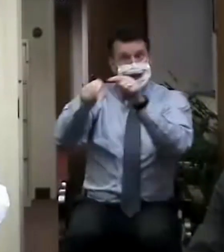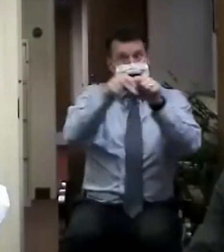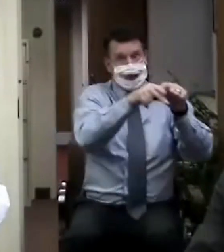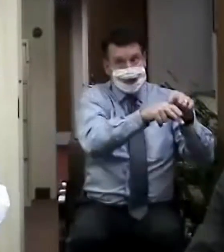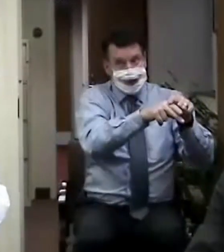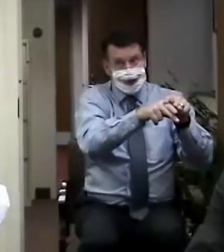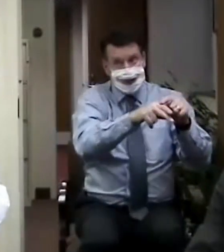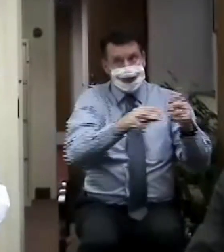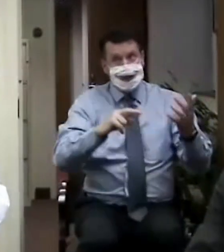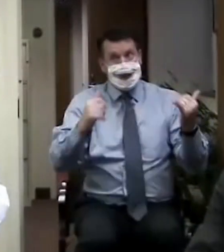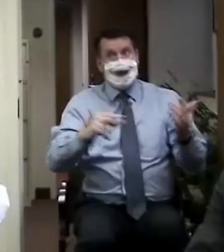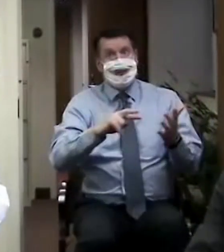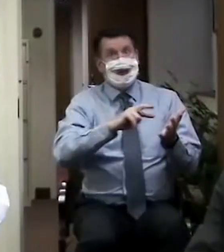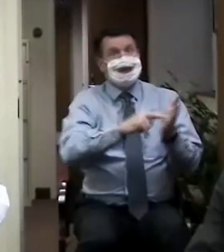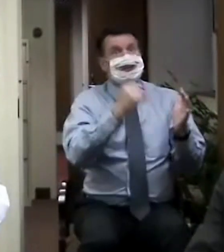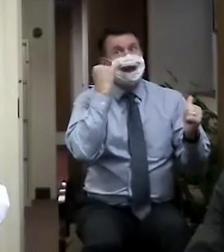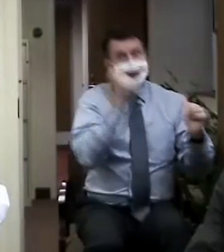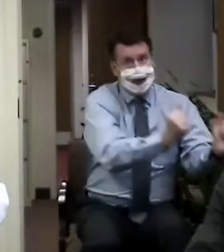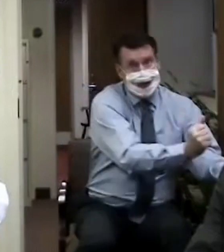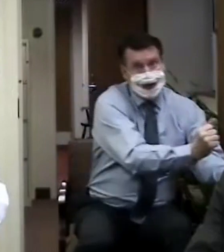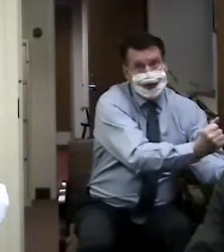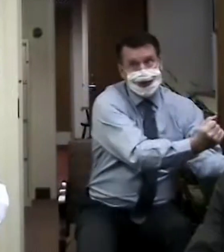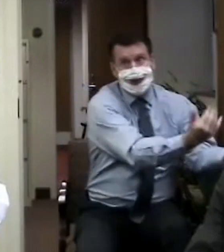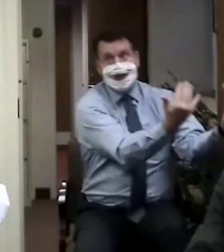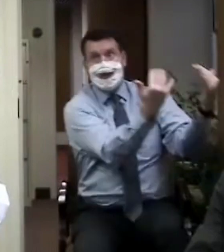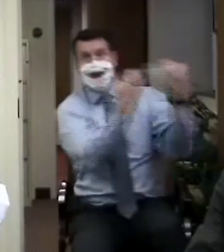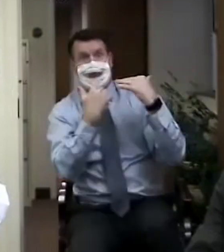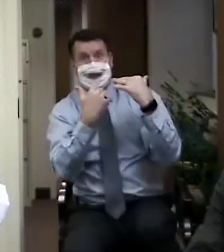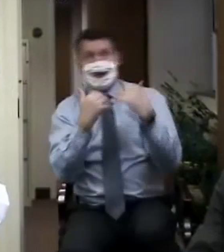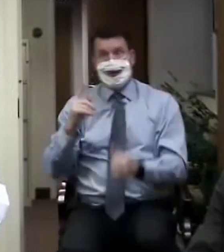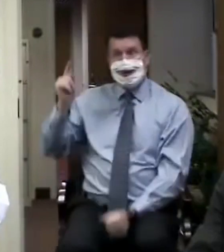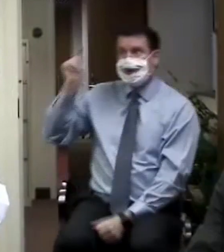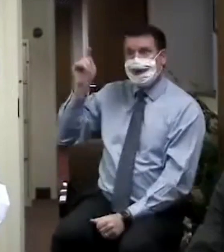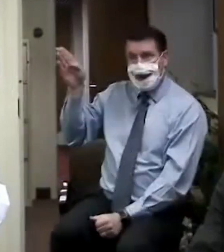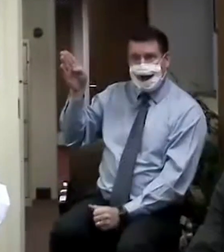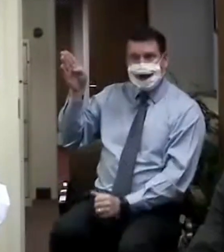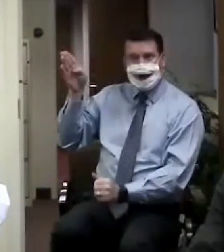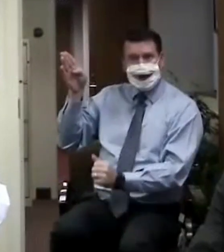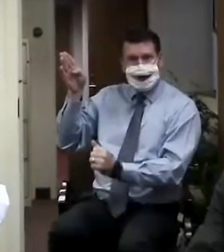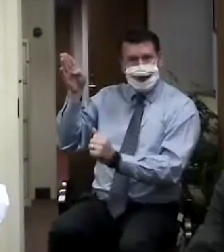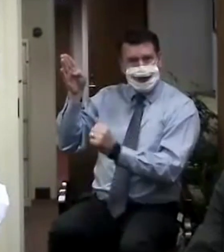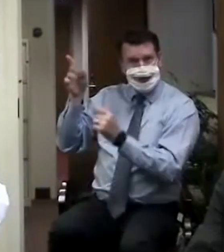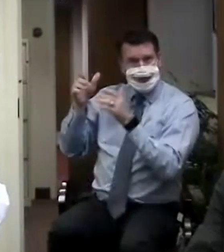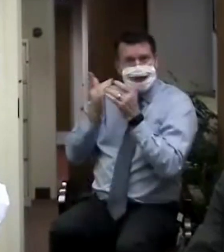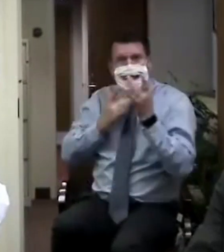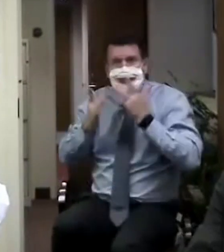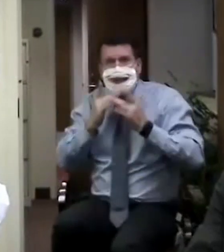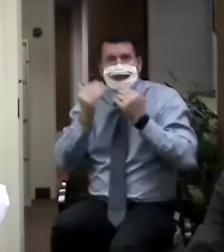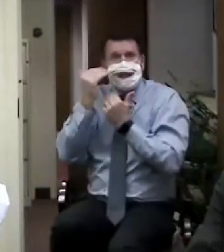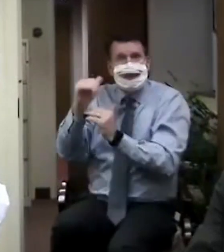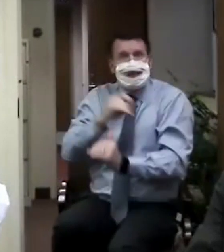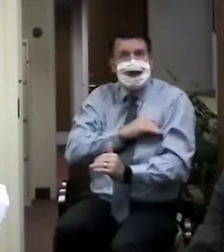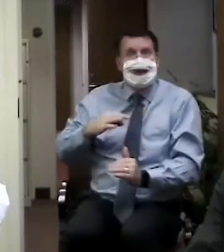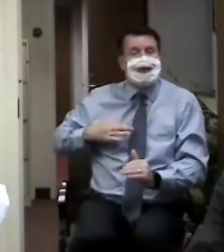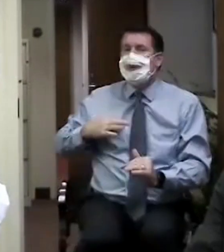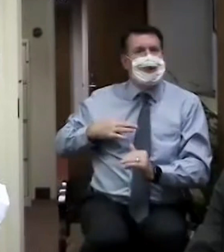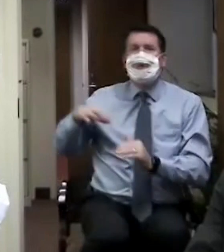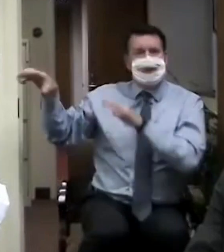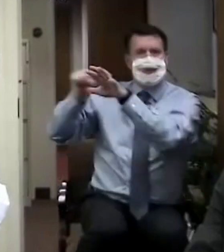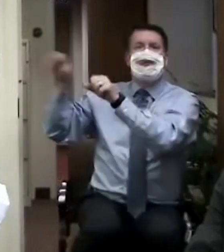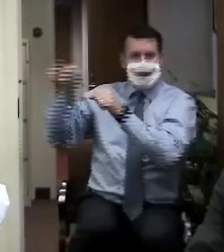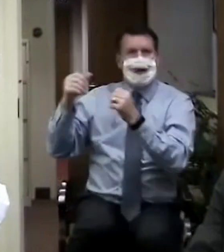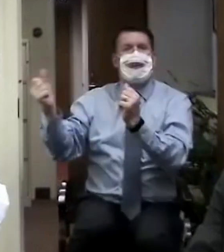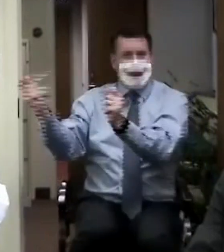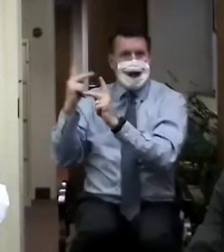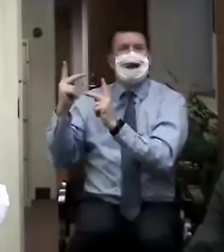patients. We watch admission numbers, number of COVID patients turning positive in the county,